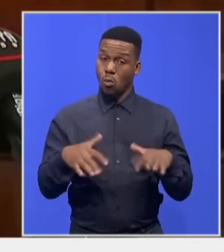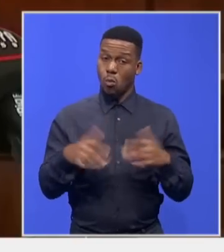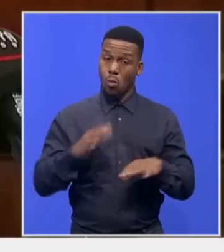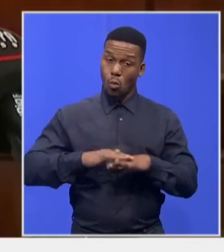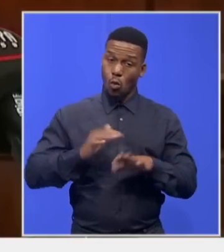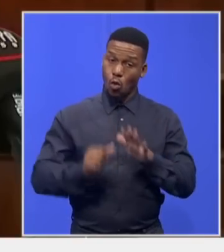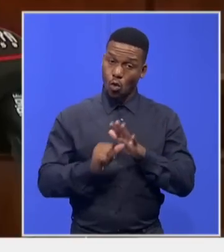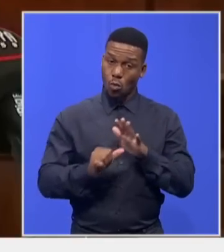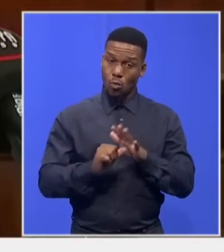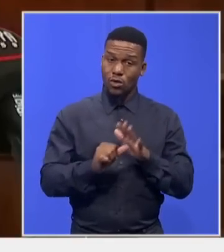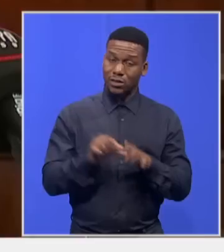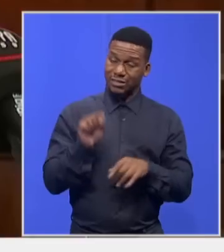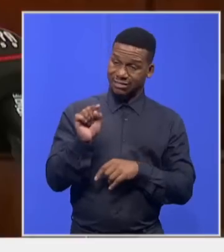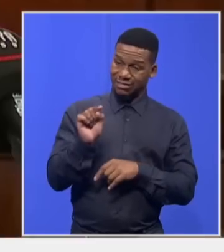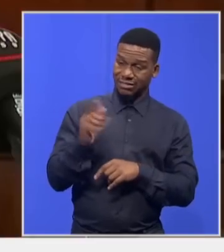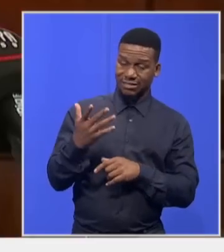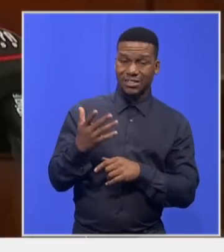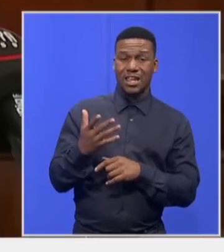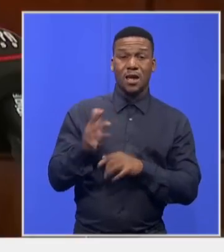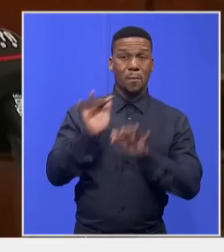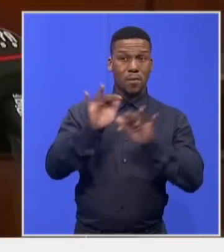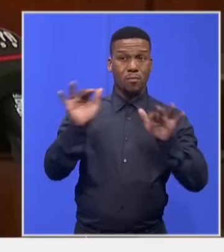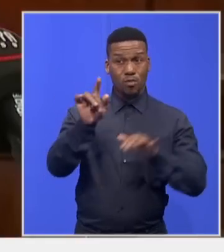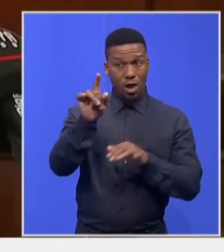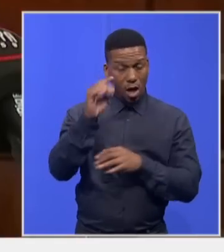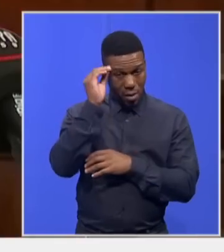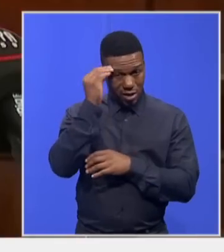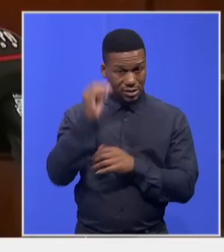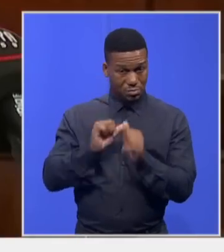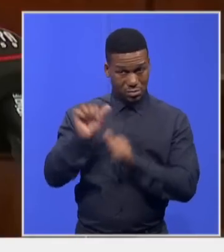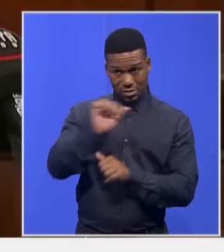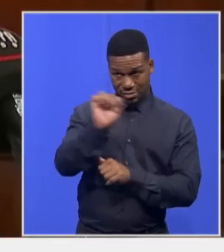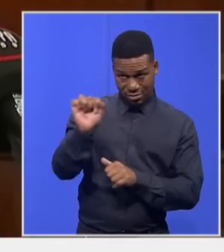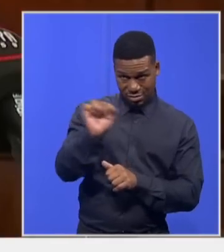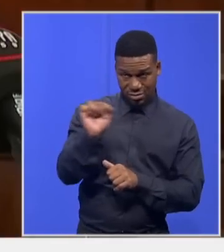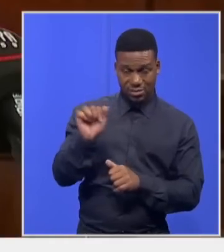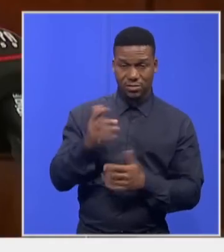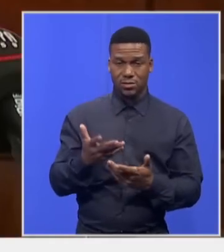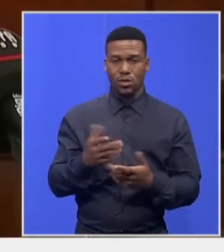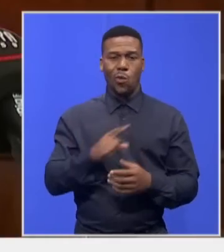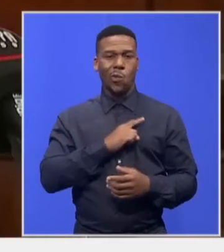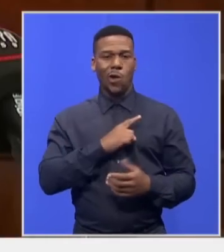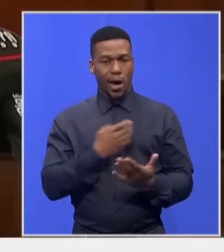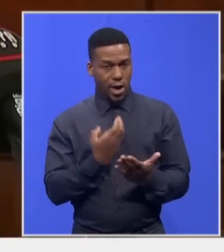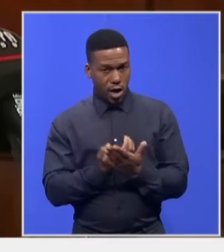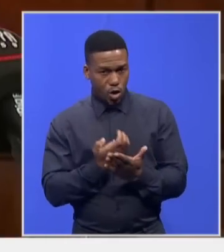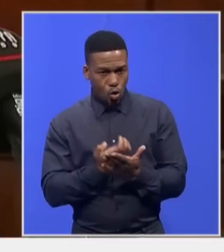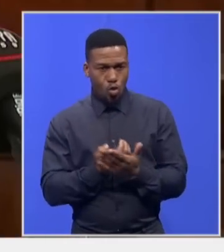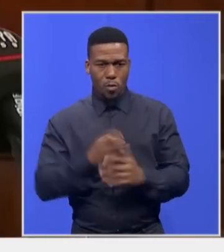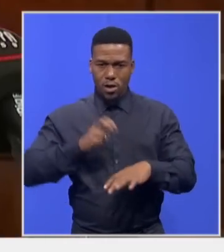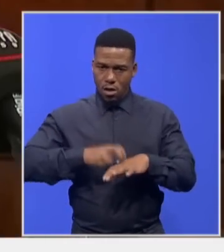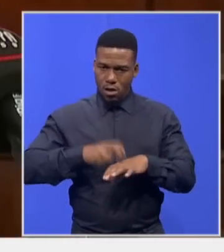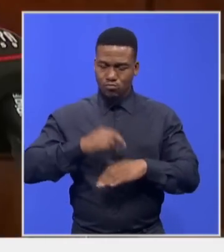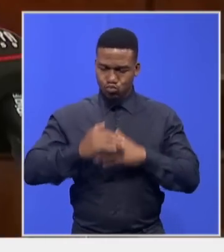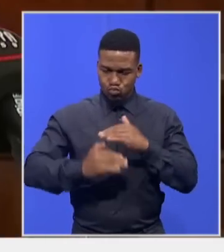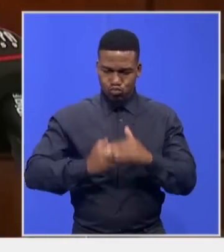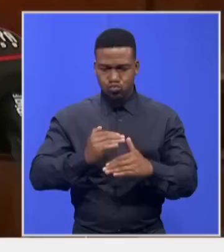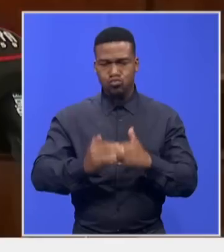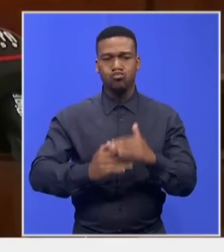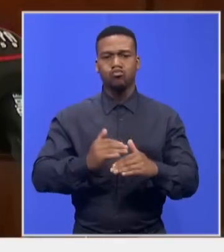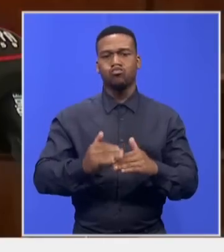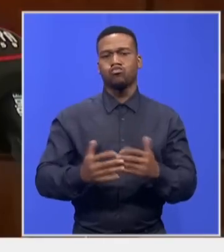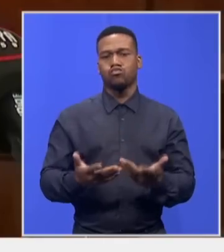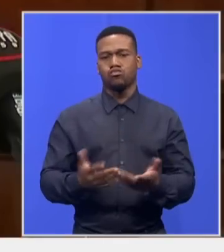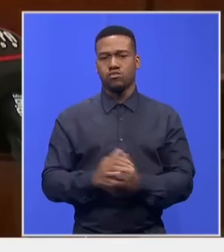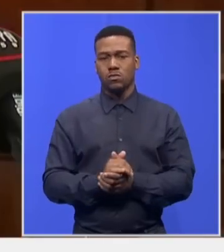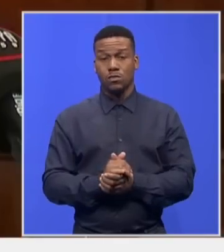about what is in the best interest of the country to get the economy going. And that conversation